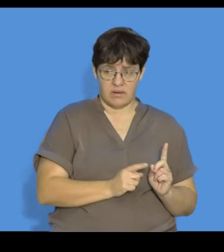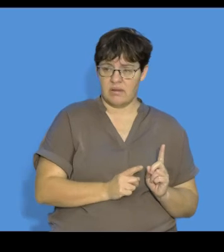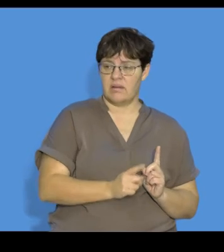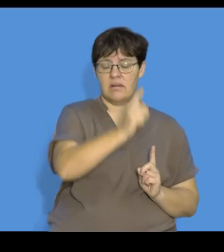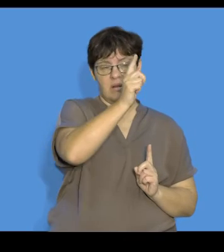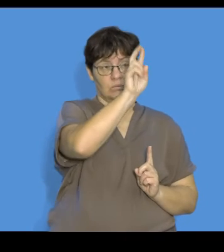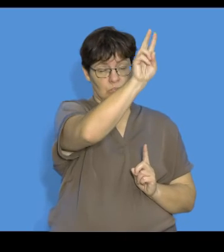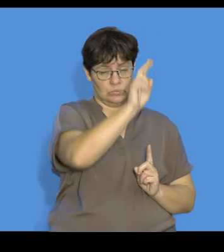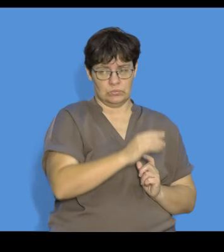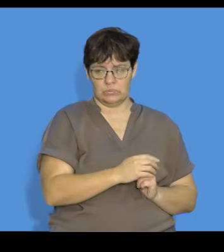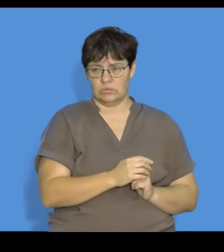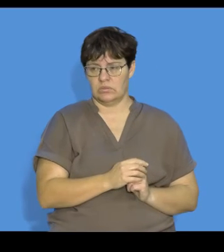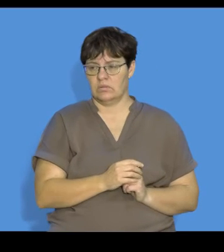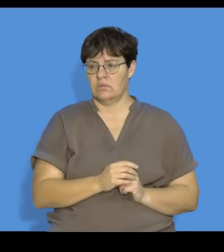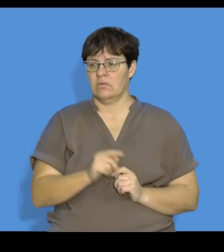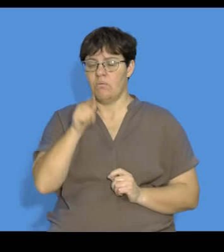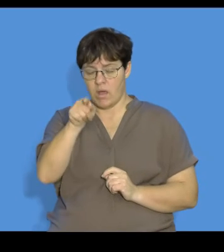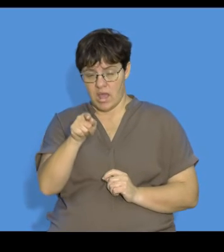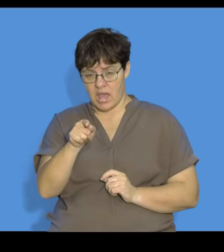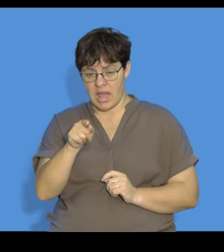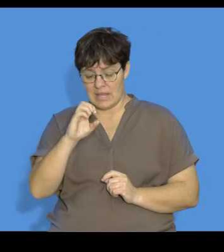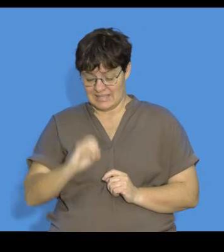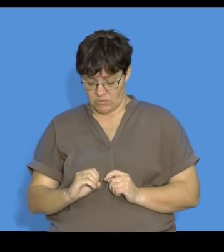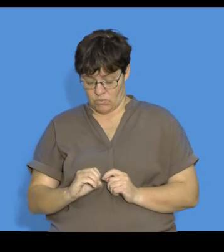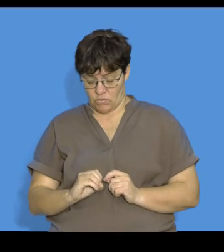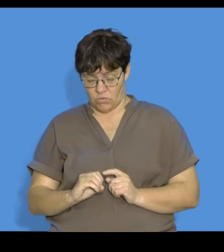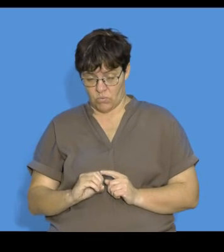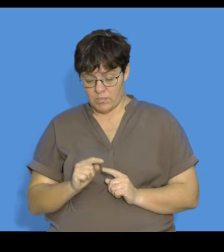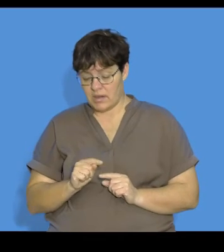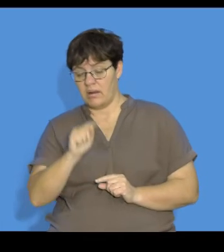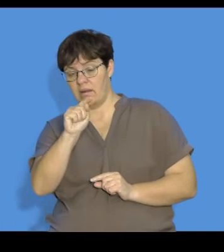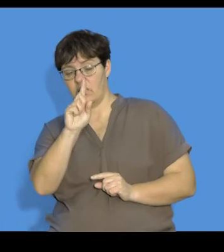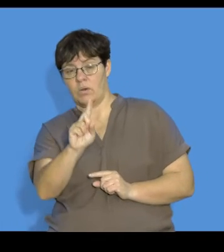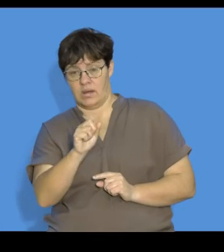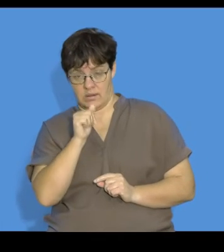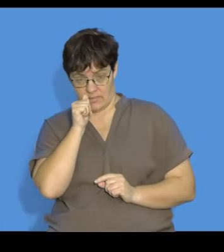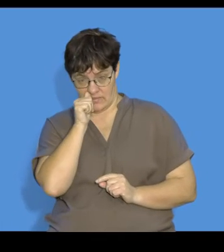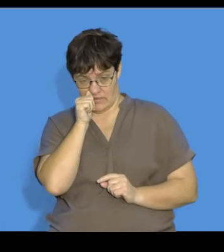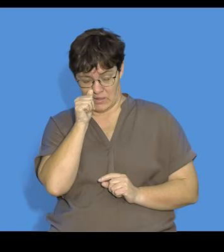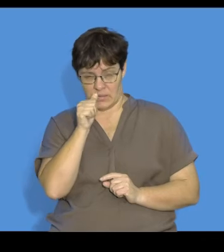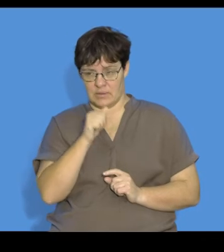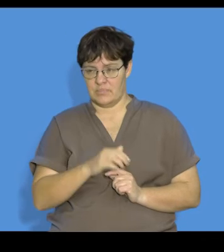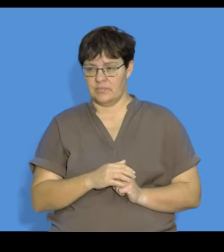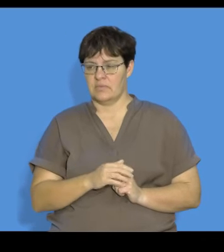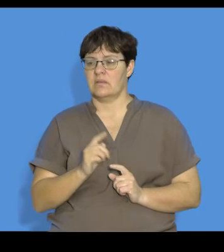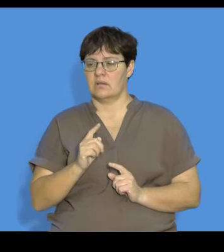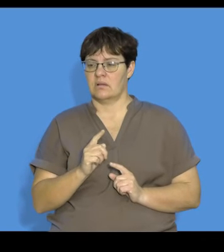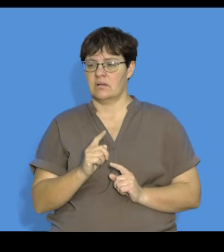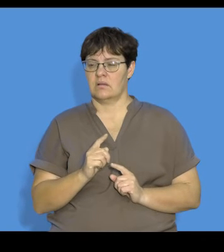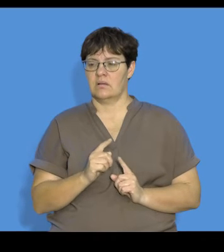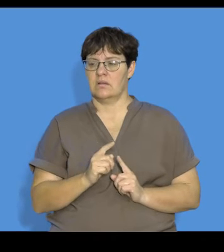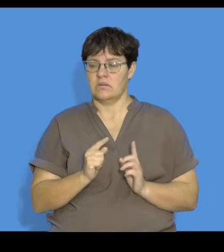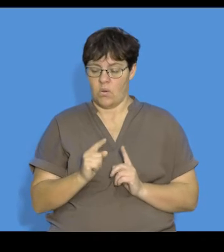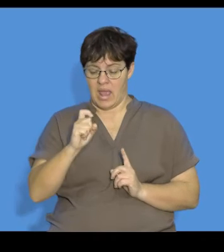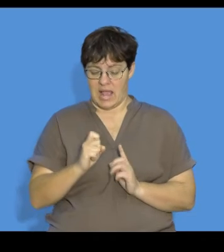1 is 2. Then the value of y when x is now 0, which means x has increased, is